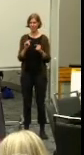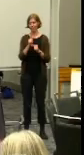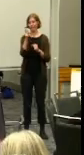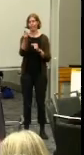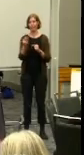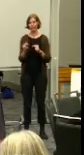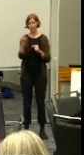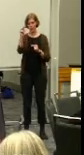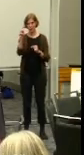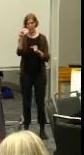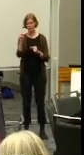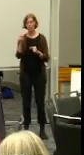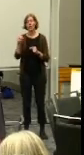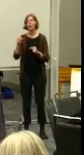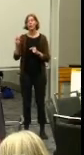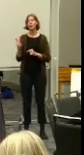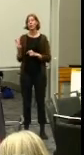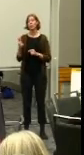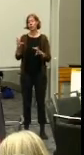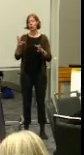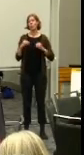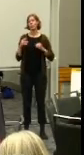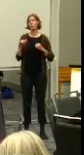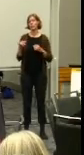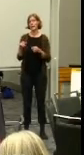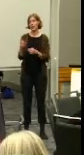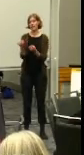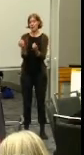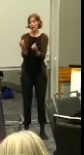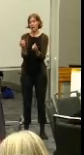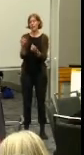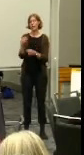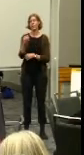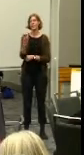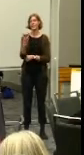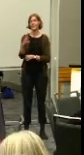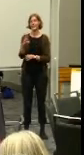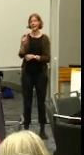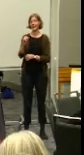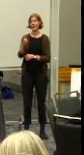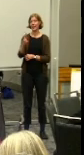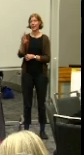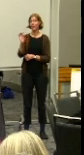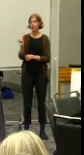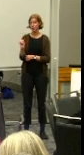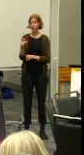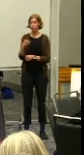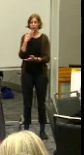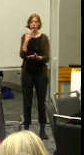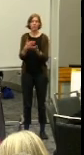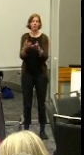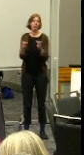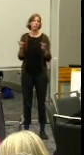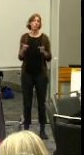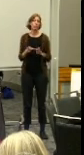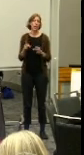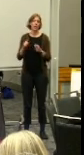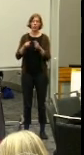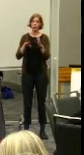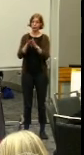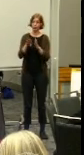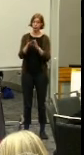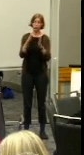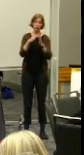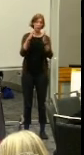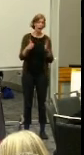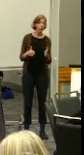It's 16 acres, and it's ripe for development. And we want to be there for that. It's critical for our community that we're there for that. We know that the City